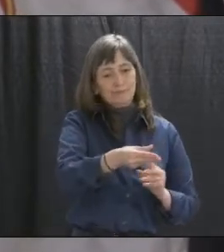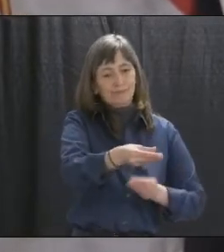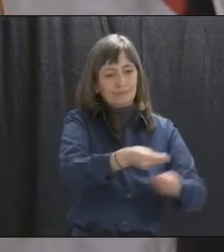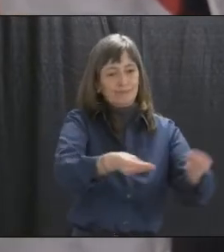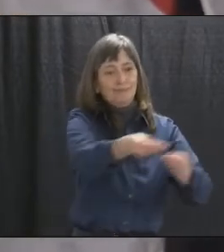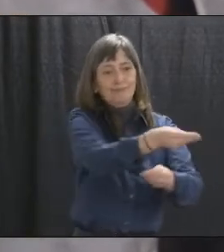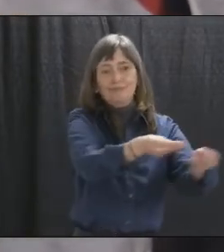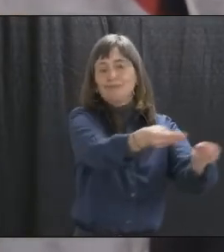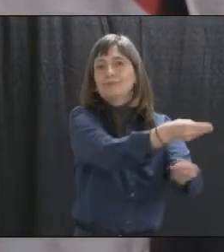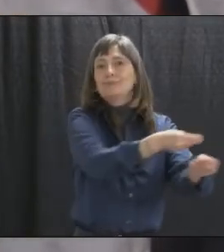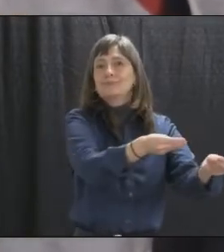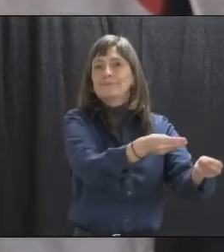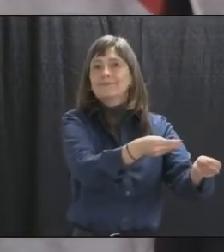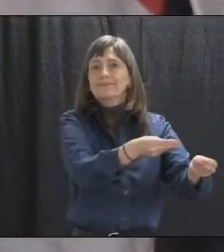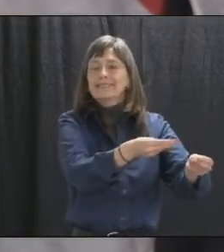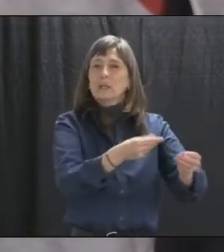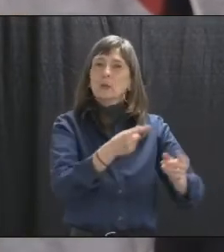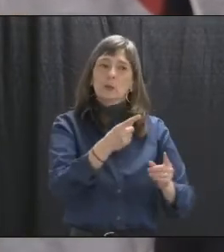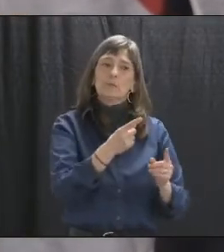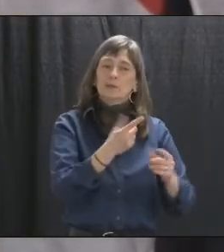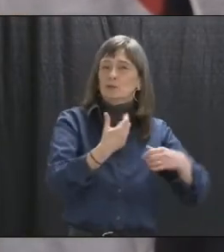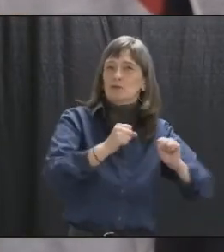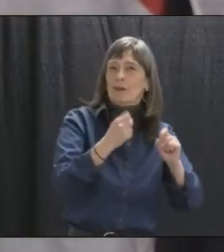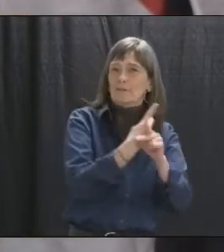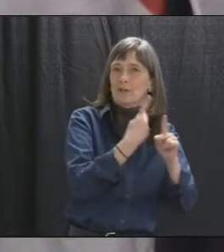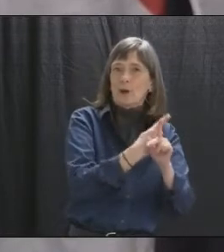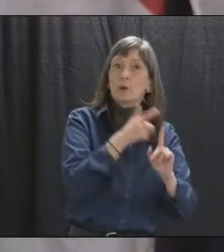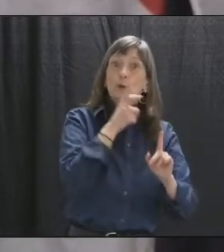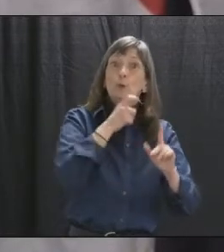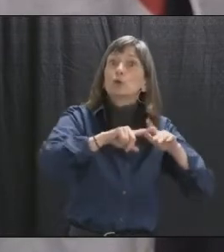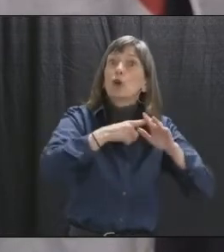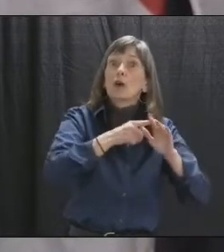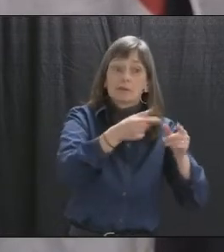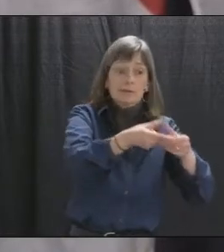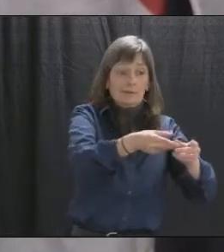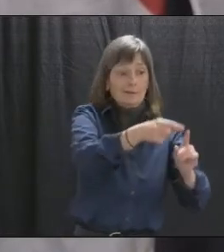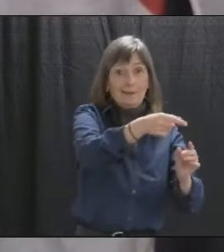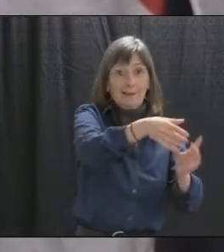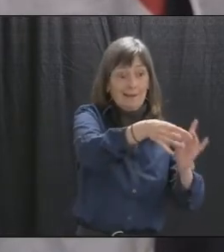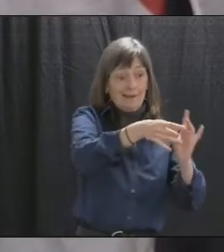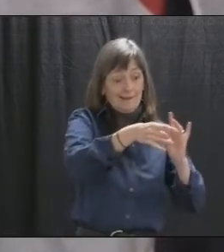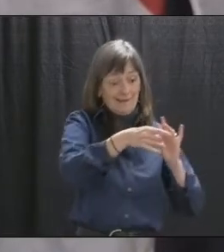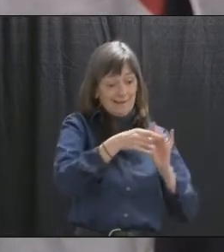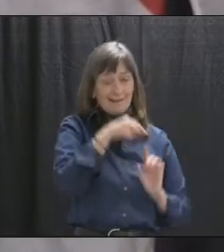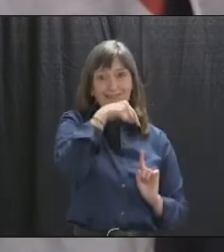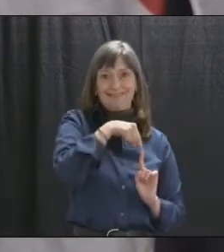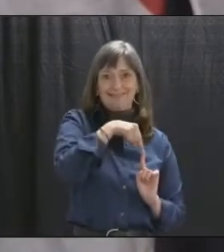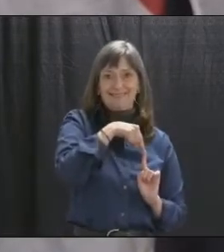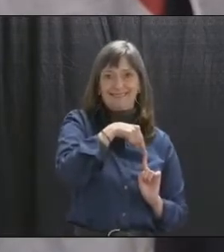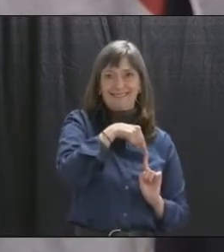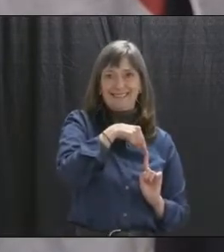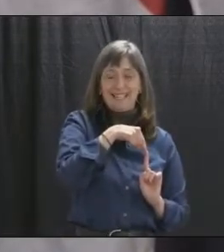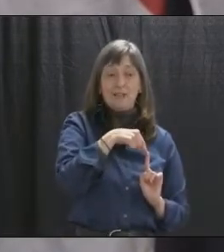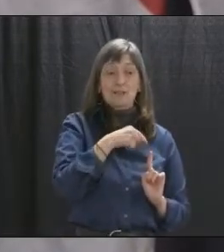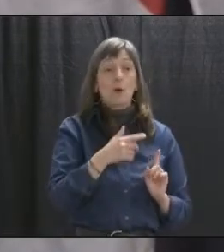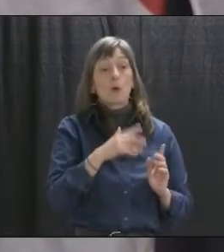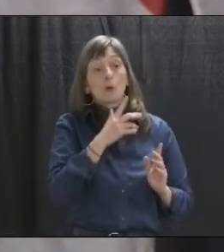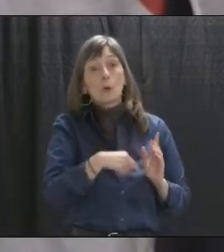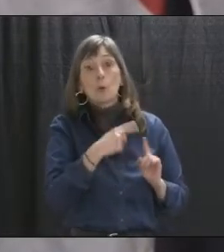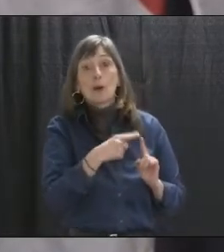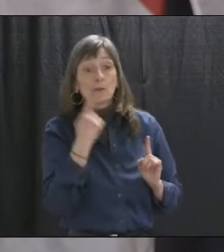investigation, we have to look for a source. And so often community spread comes at the end of that road, and it's a diagnosis